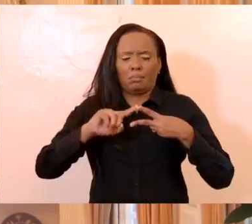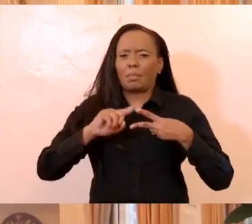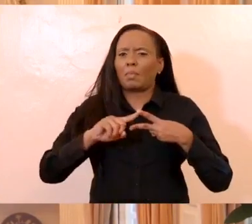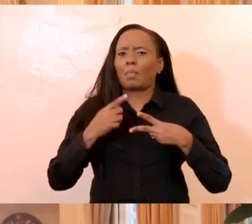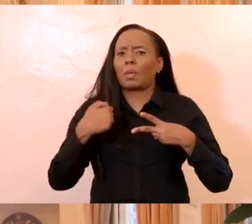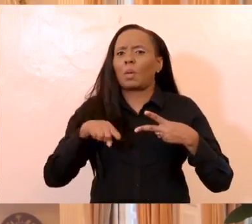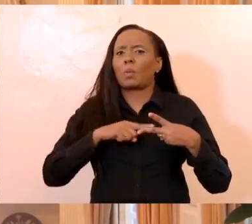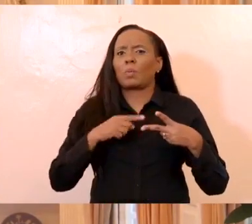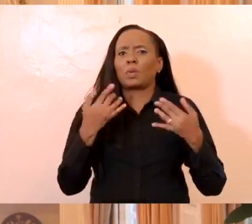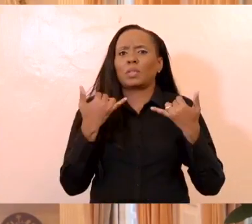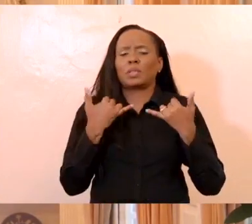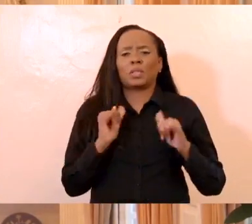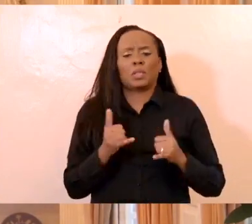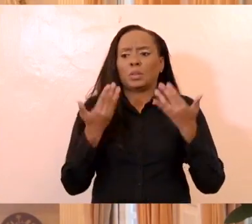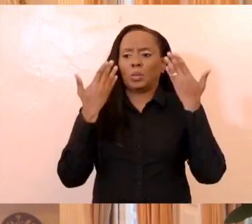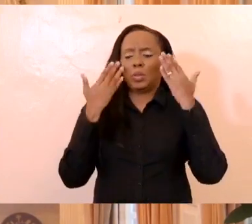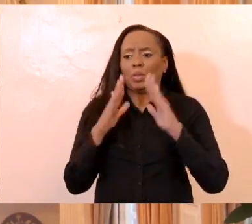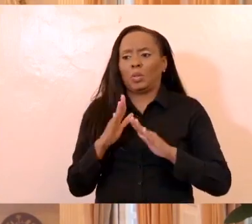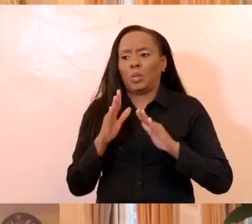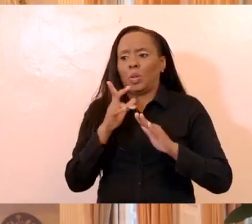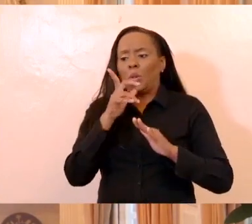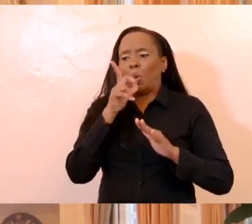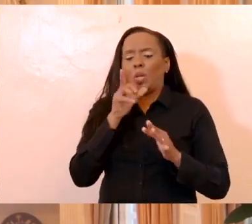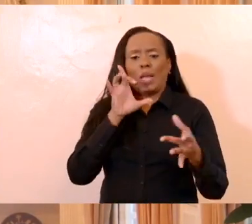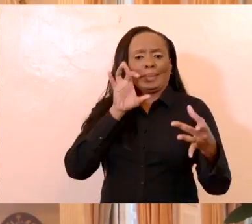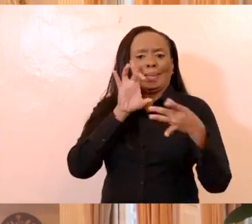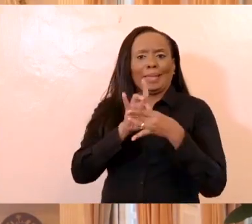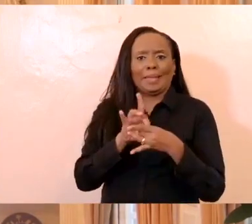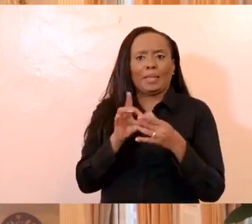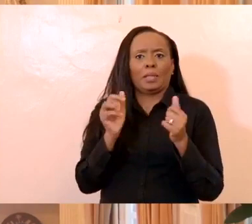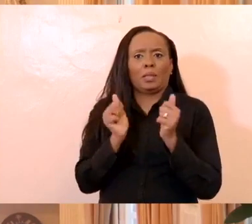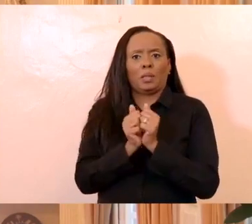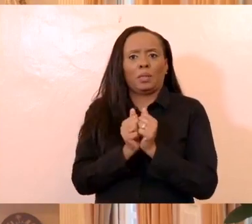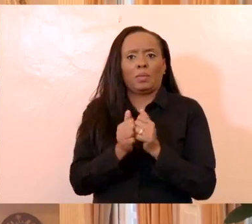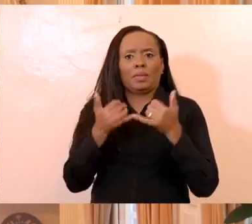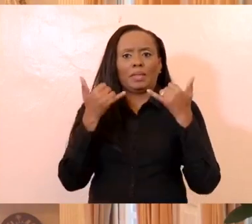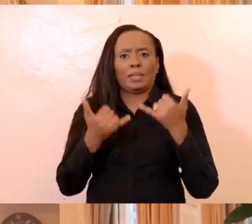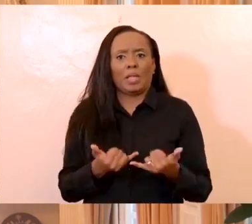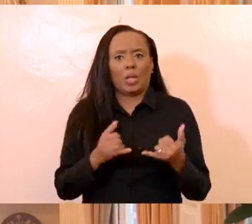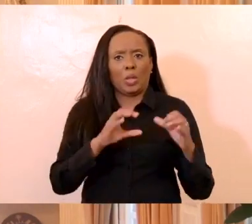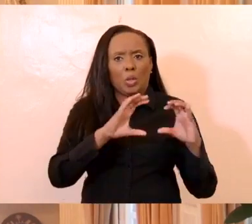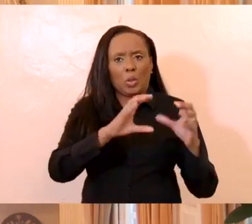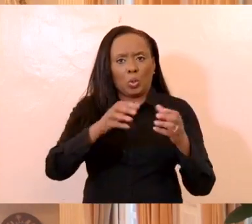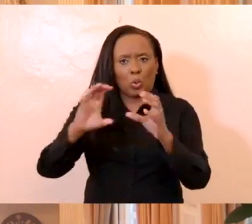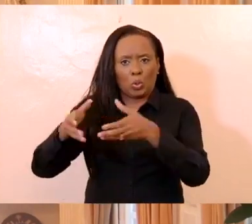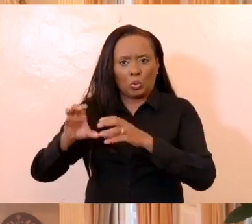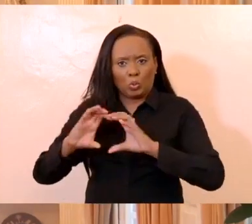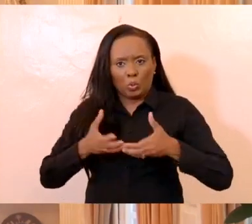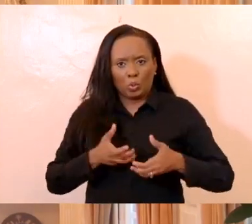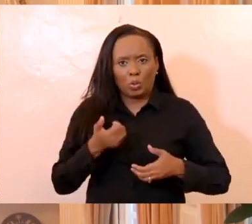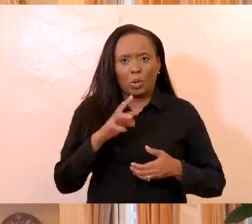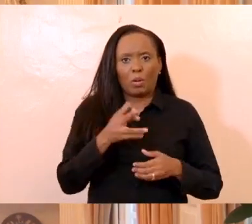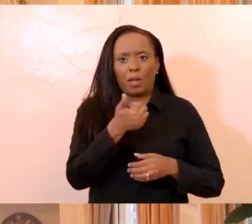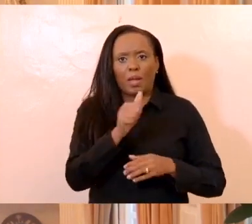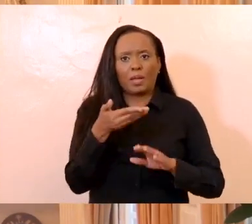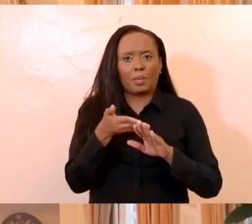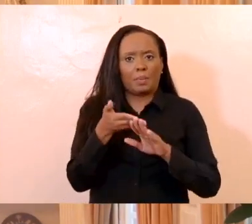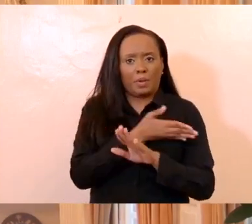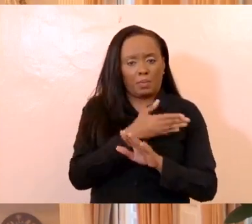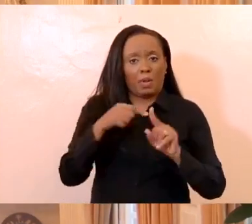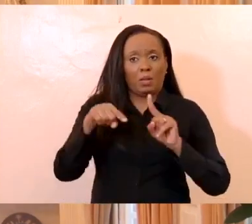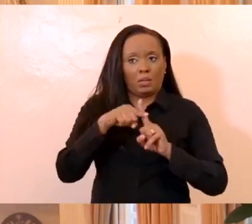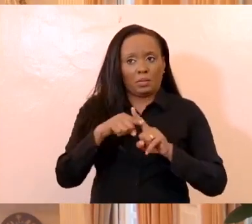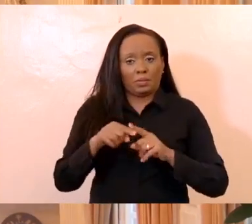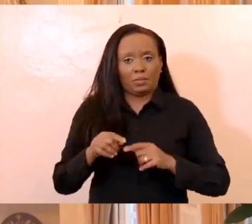to link those cases, some of those cases, to any of the existing clusters or to any previous positives. And that